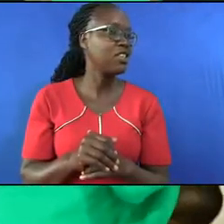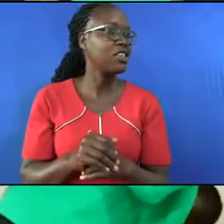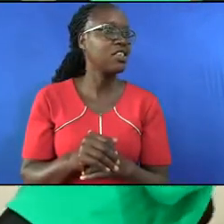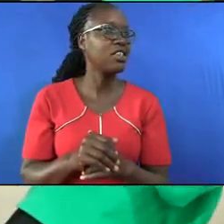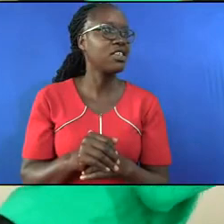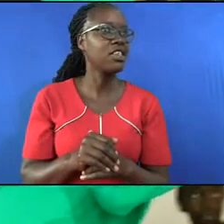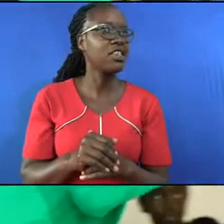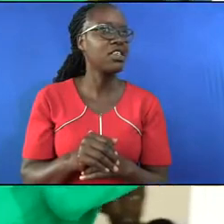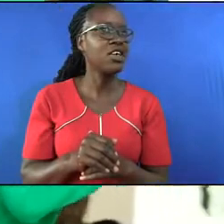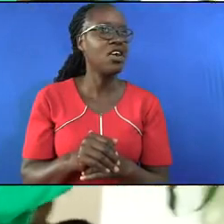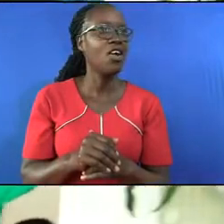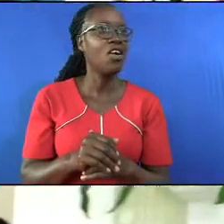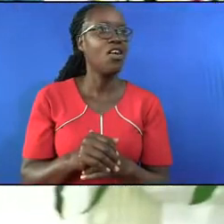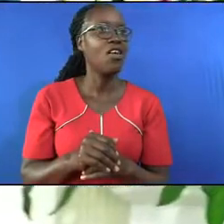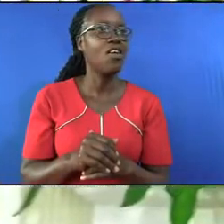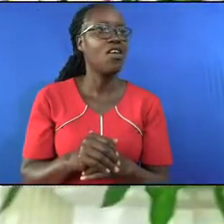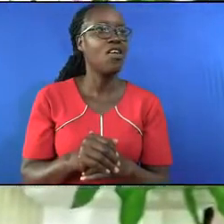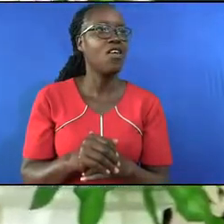Shout.